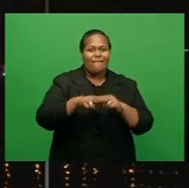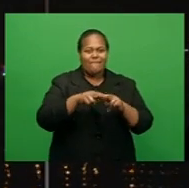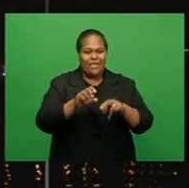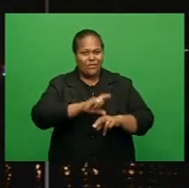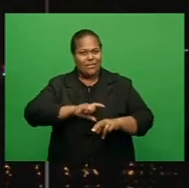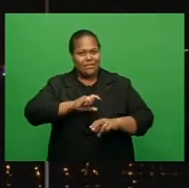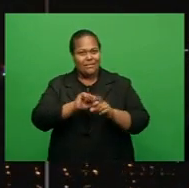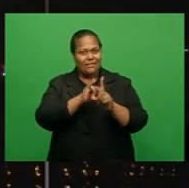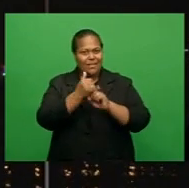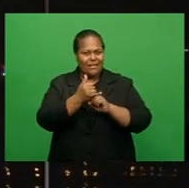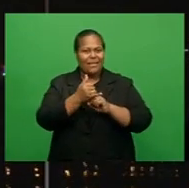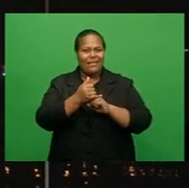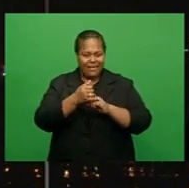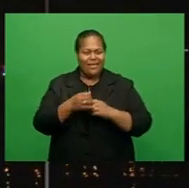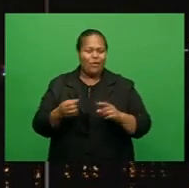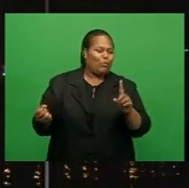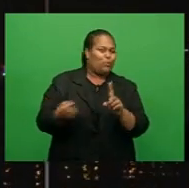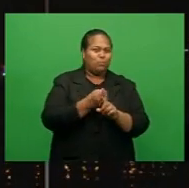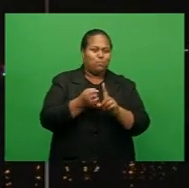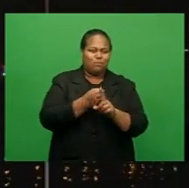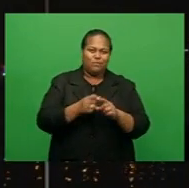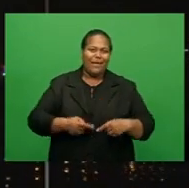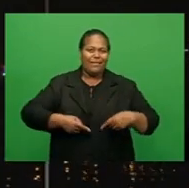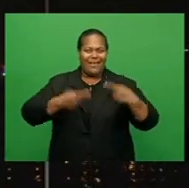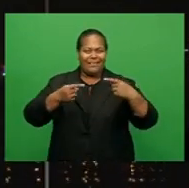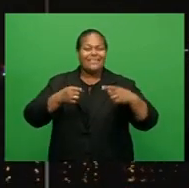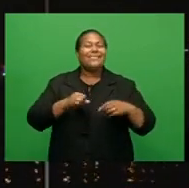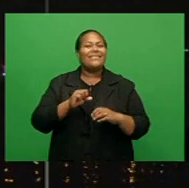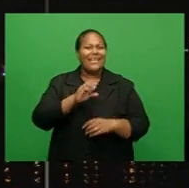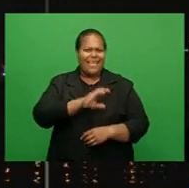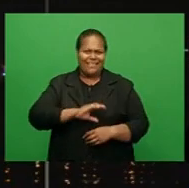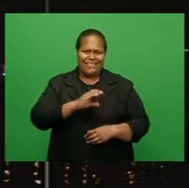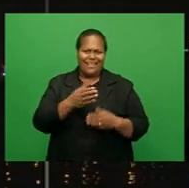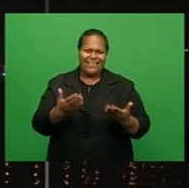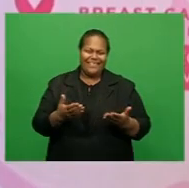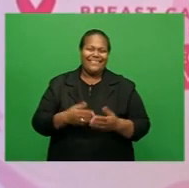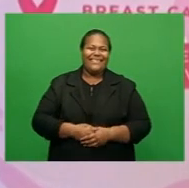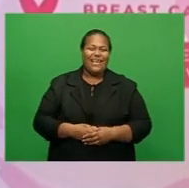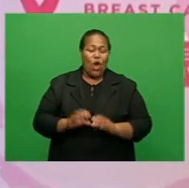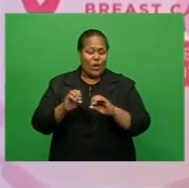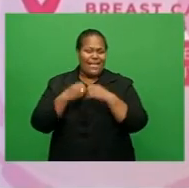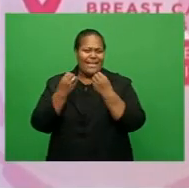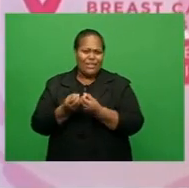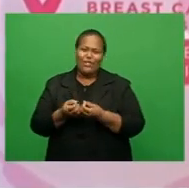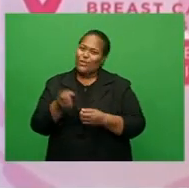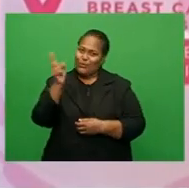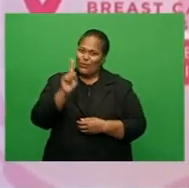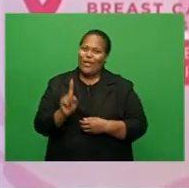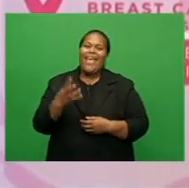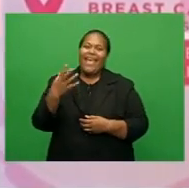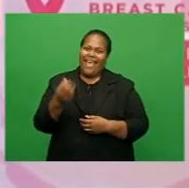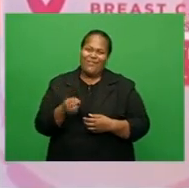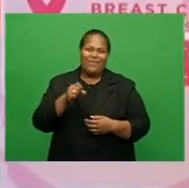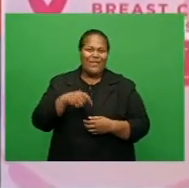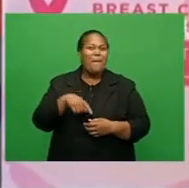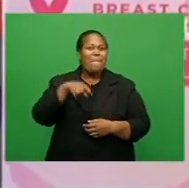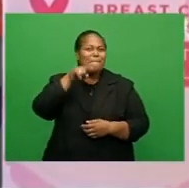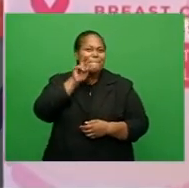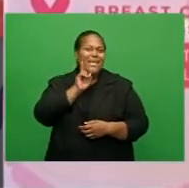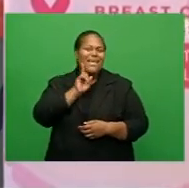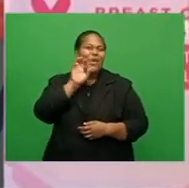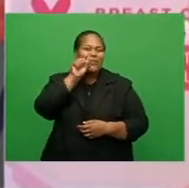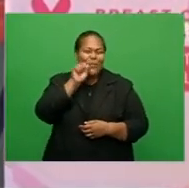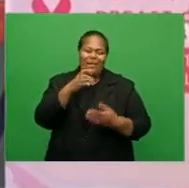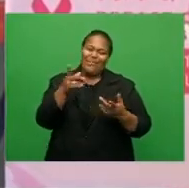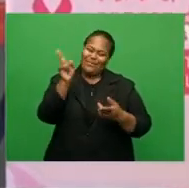against cancer. RC Manubai held their Pinktober High Tea fundraiser earlier today. Regional Manager Central North Shanil Patel